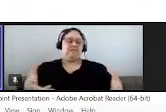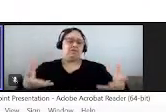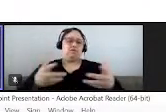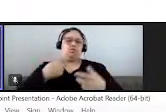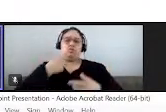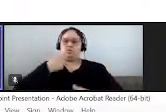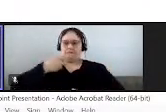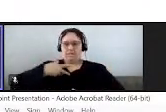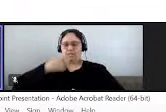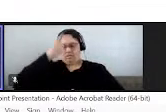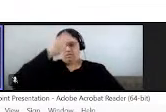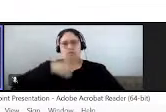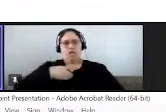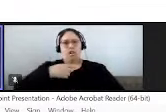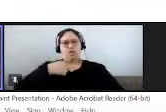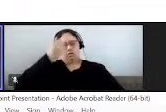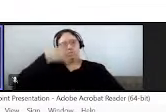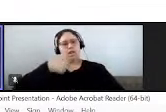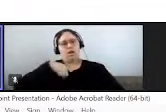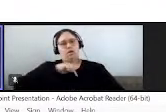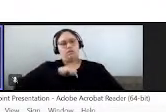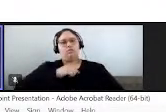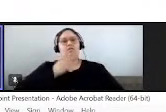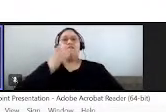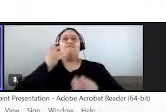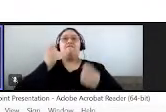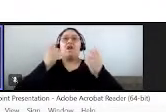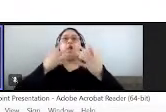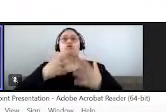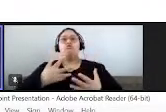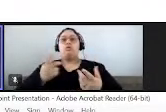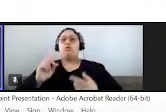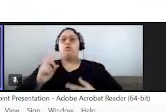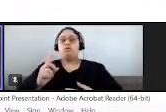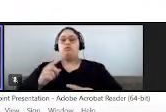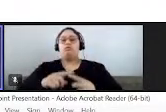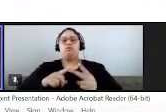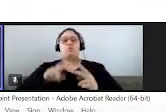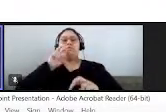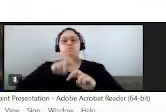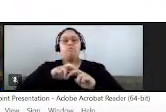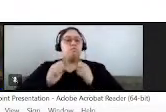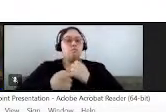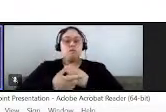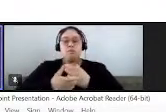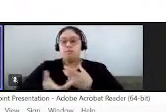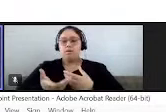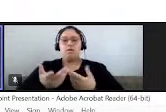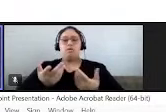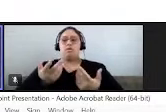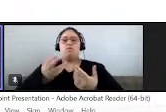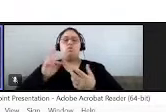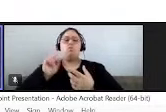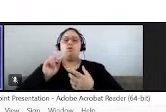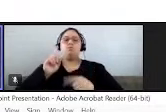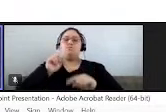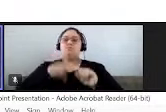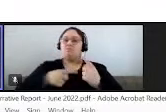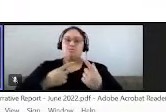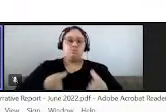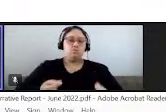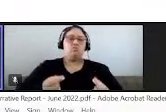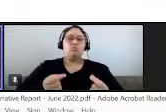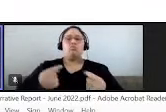to say, where are we financially and what needs to happen, what need not to happen,